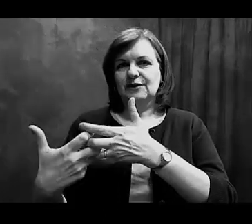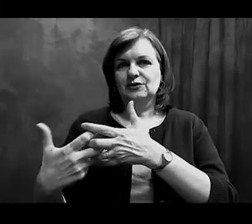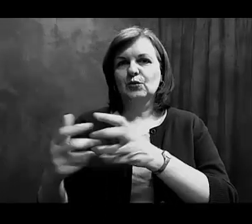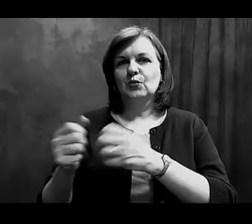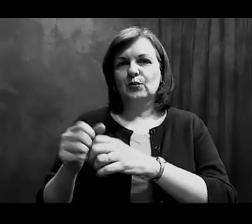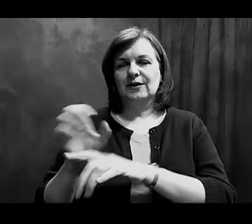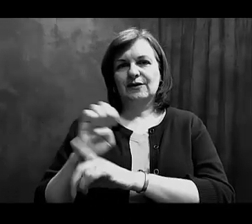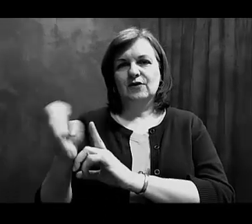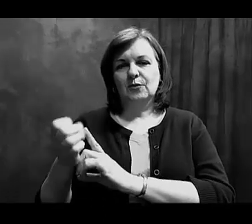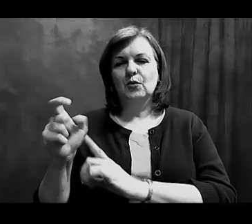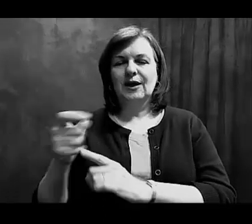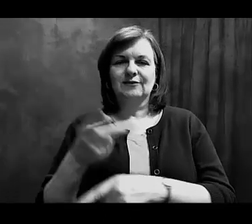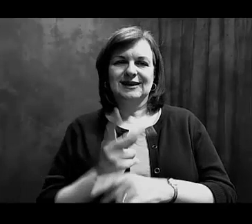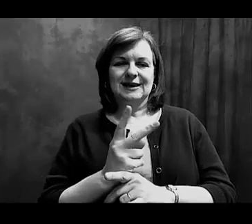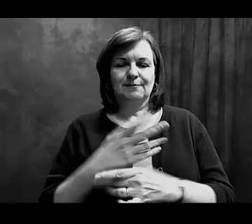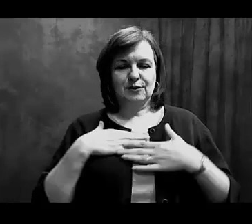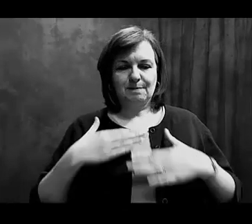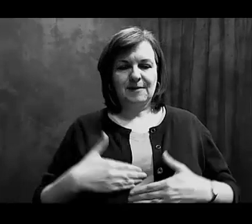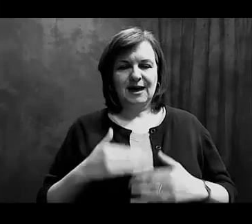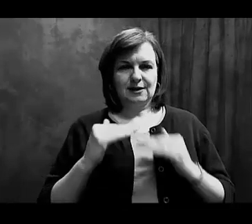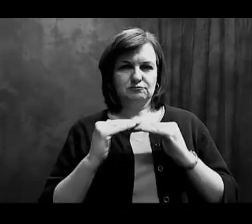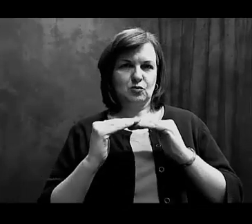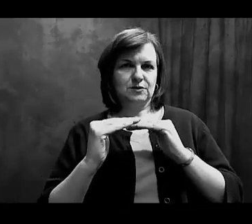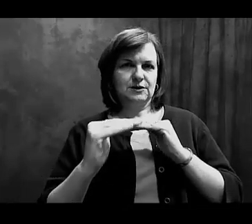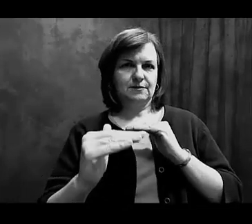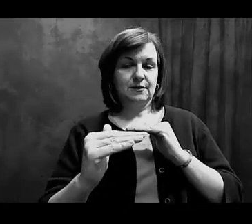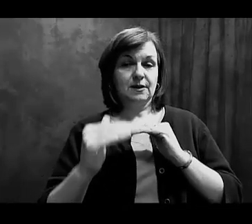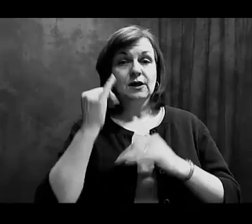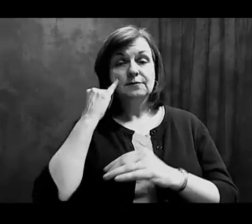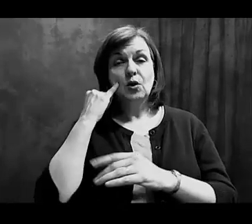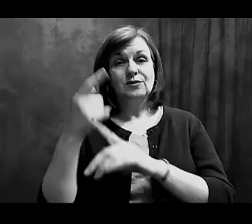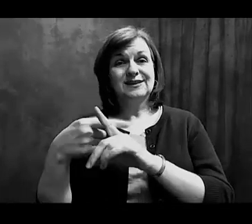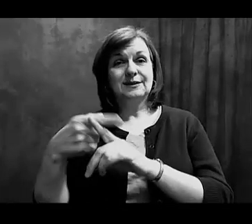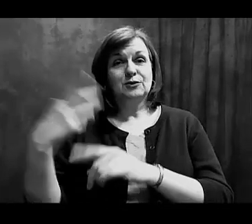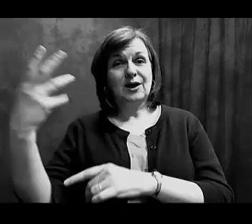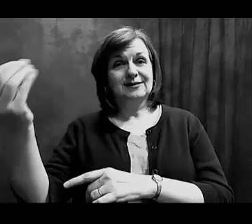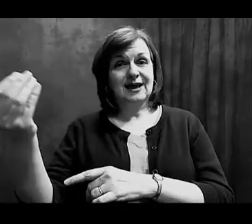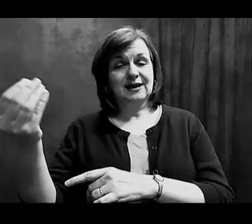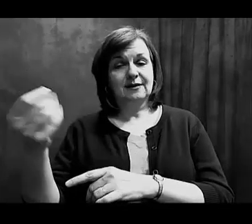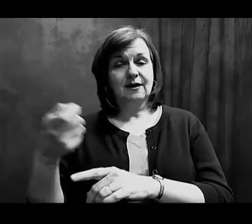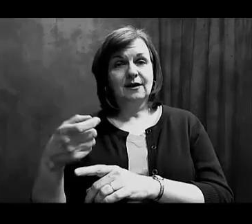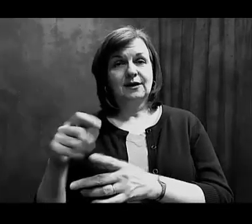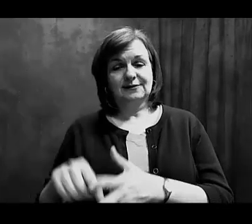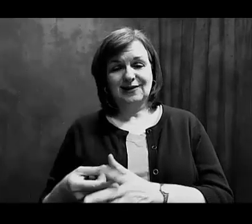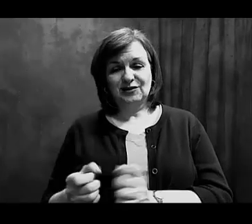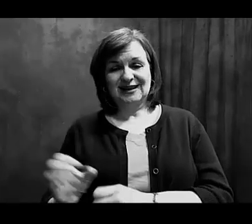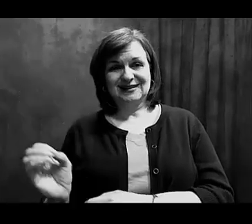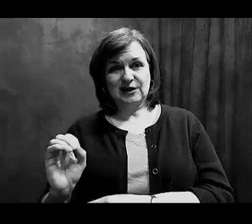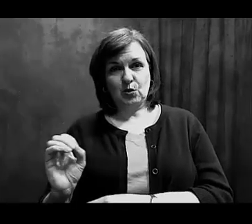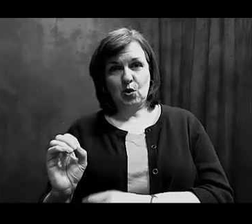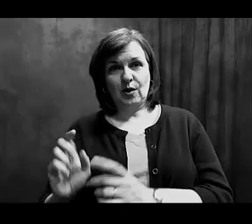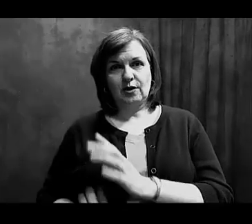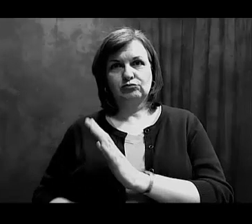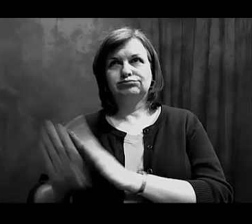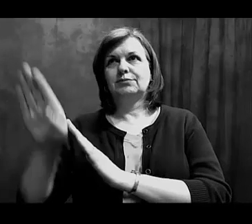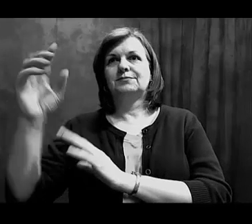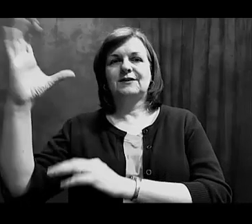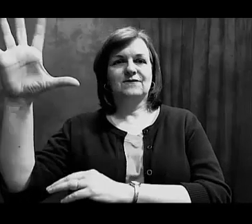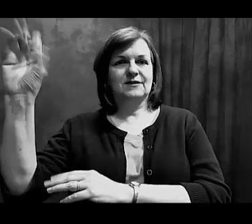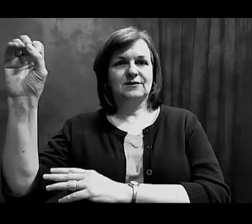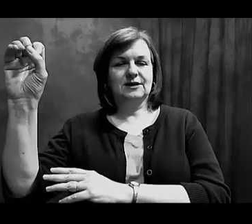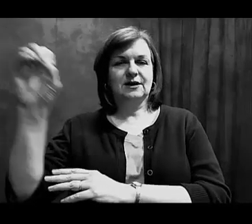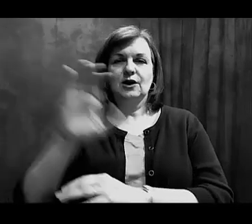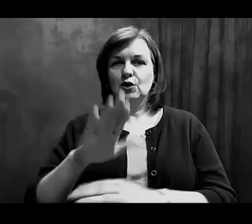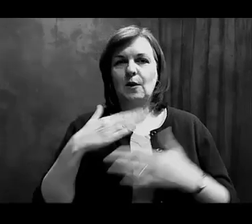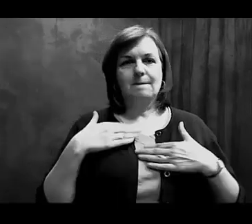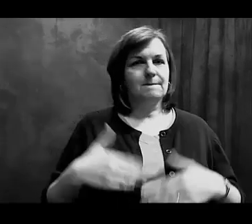system, we have to maintain this homeostasis. We have to make sure that when the temperature goes from 0 to 50 outside